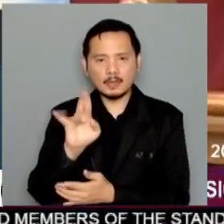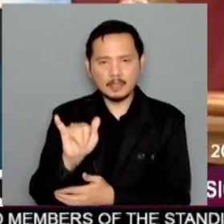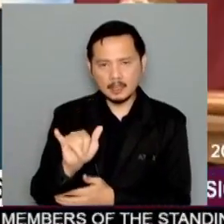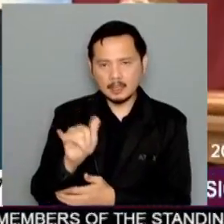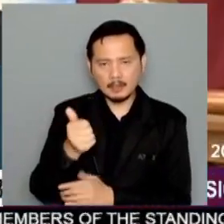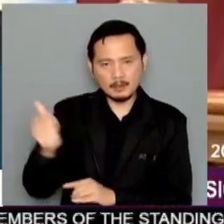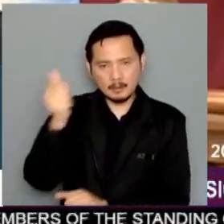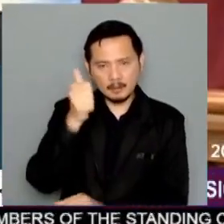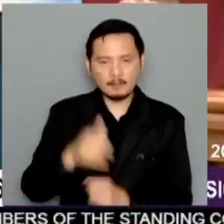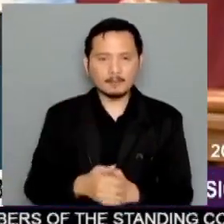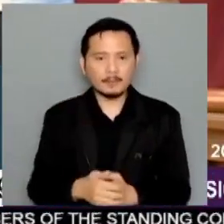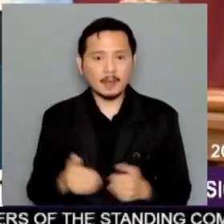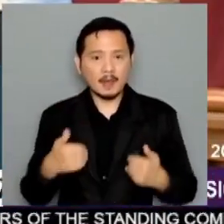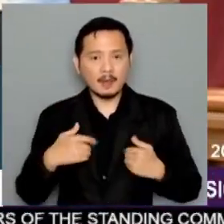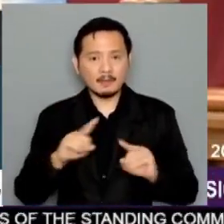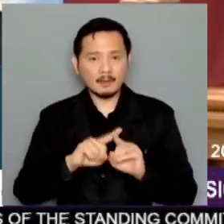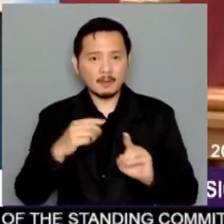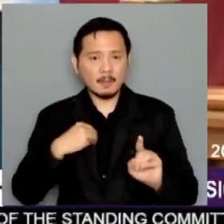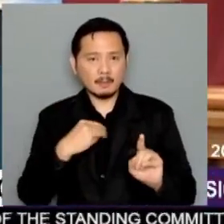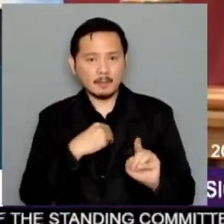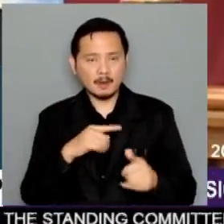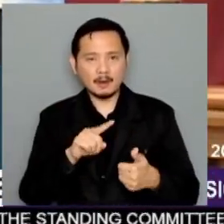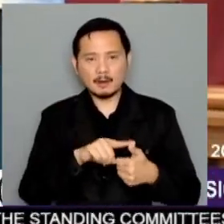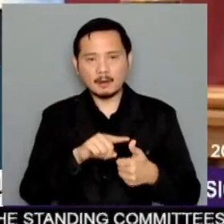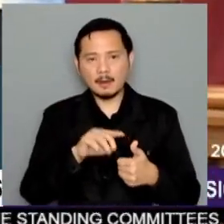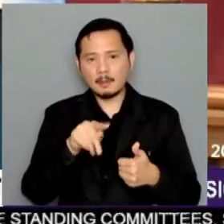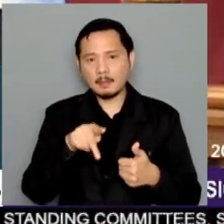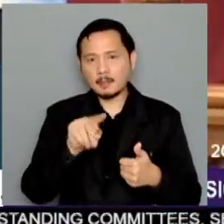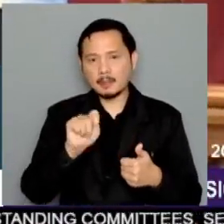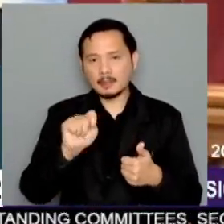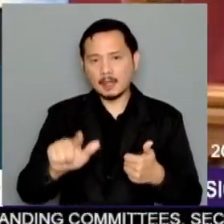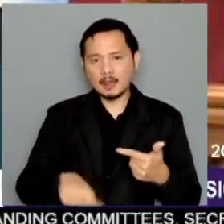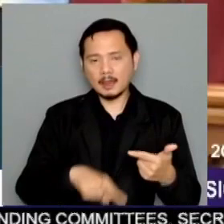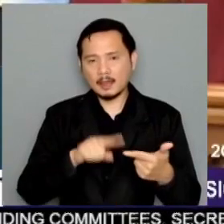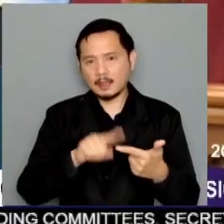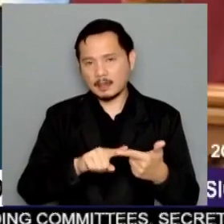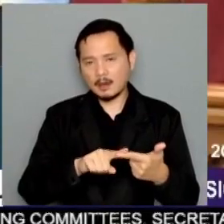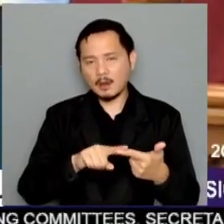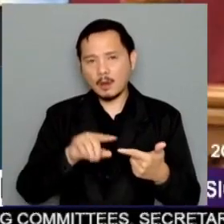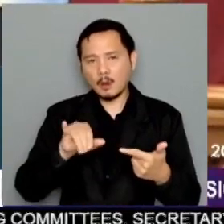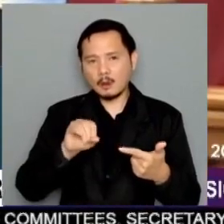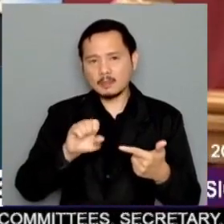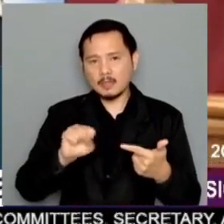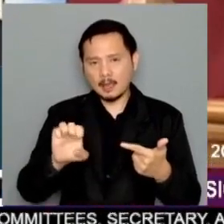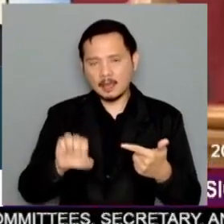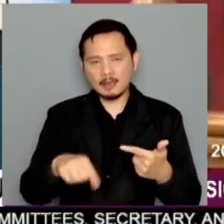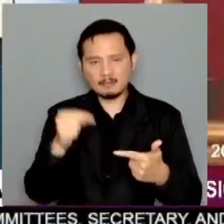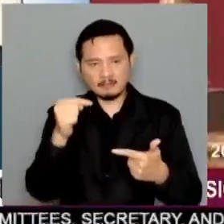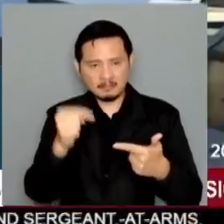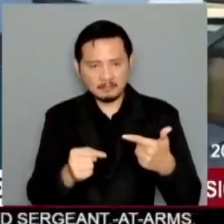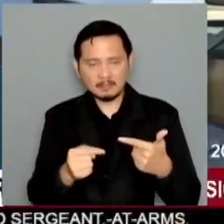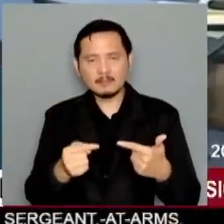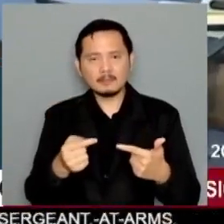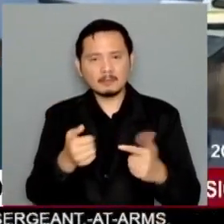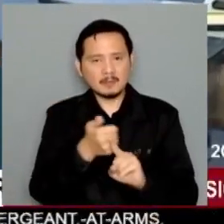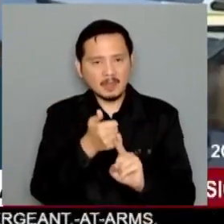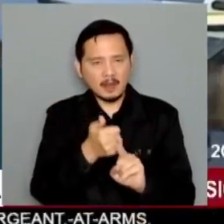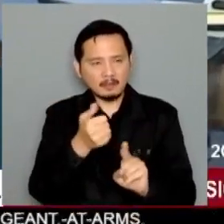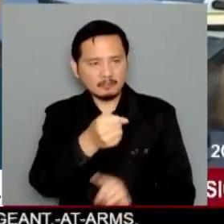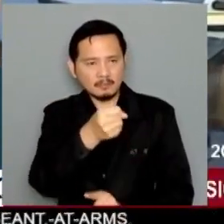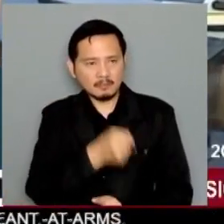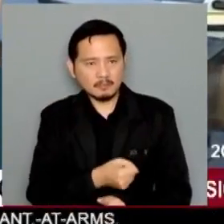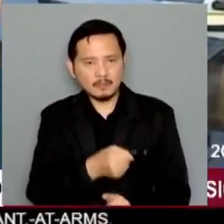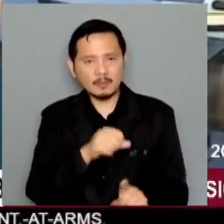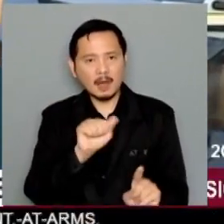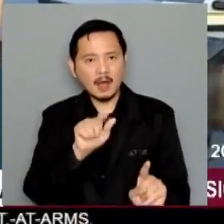Minority Members Congressman Johnny Pimentel and Jose Guy Padiernos as CA Deputy Minority Leaders. Cayetano's election